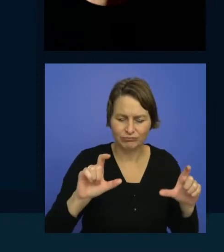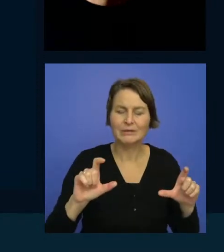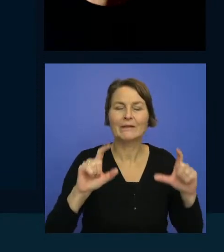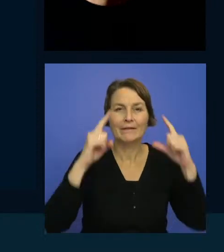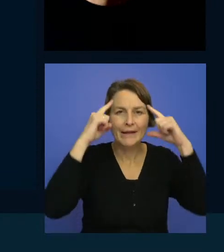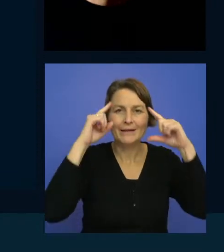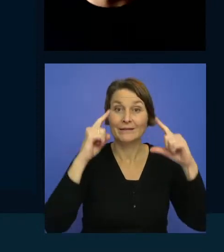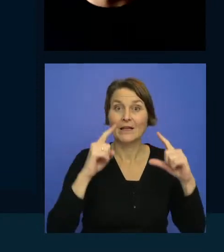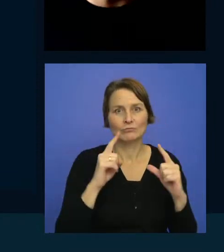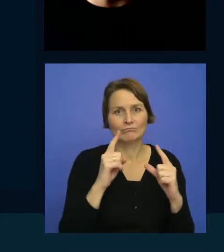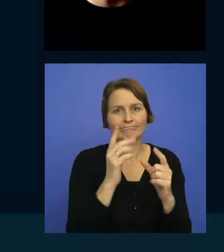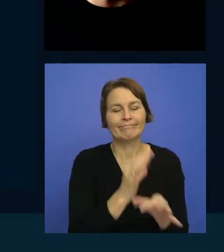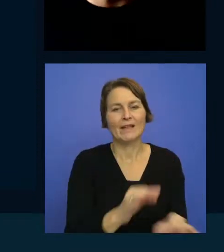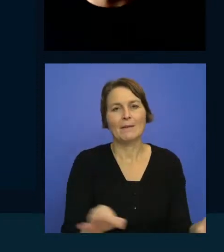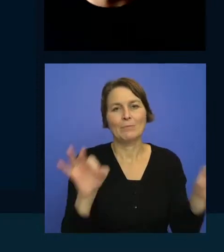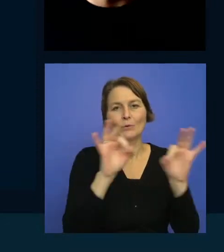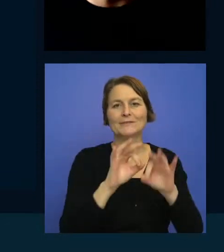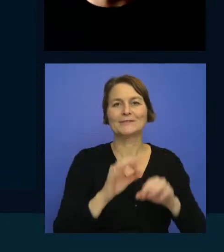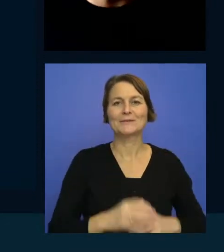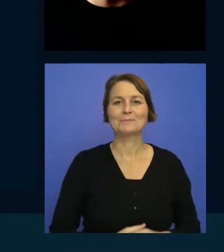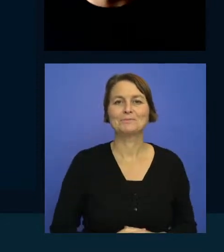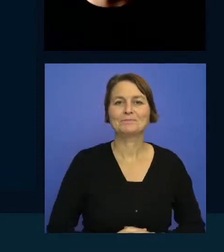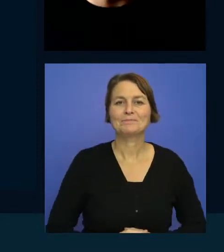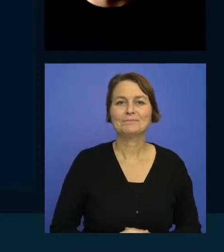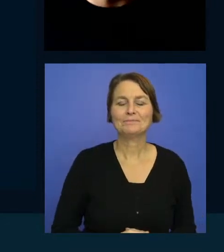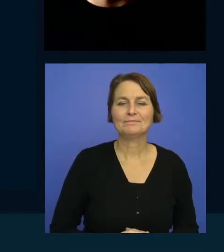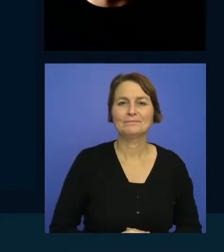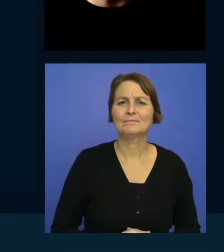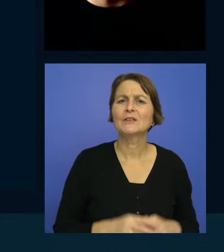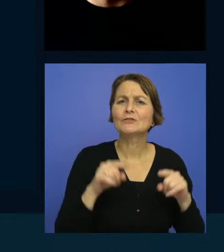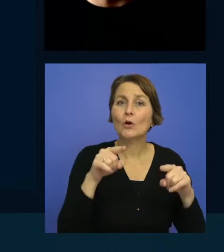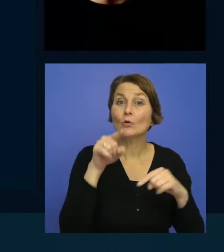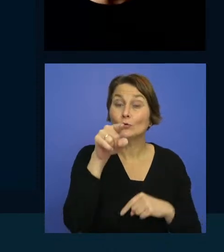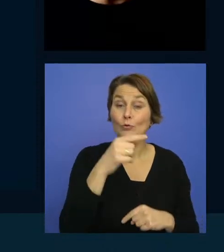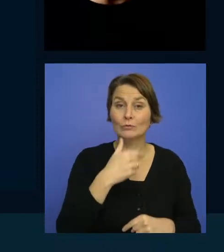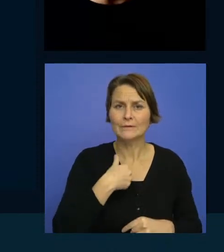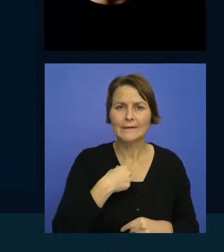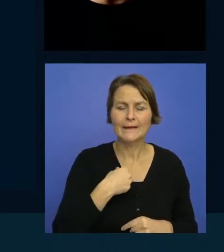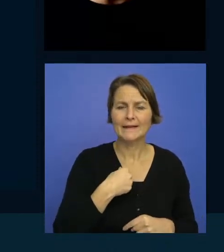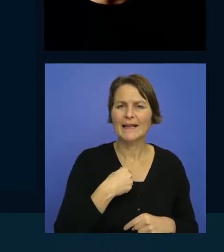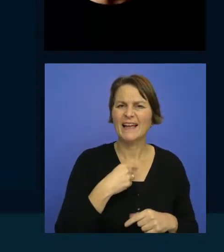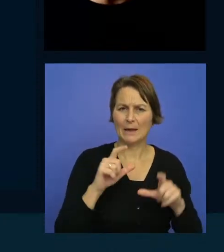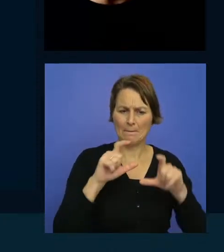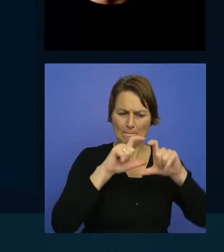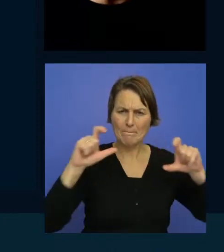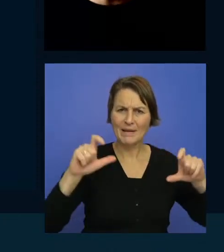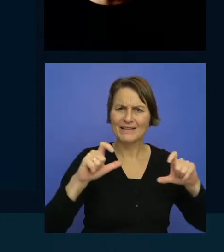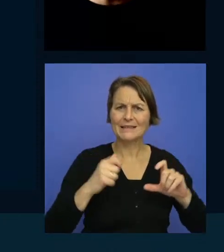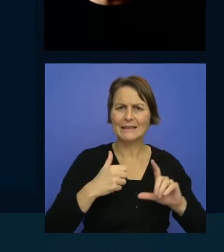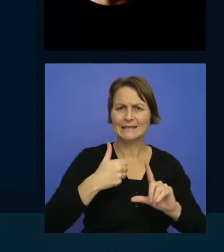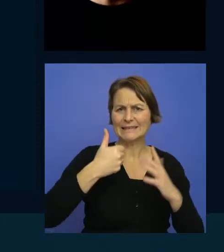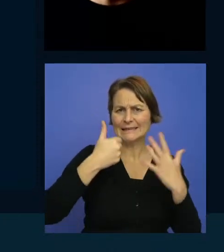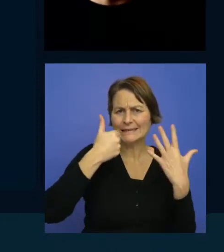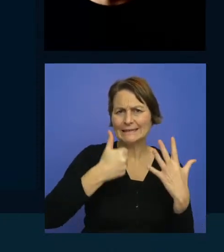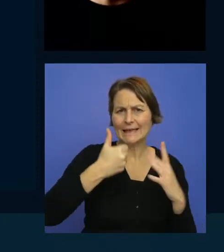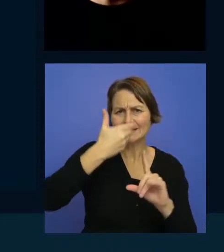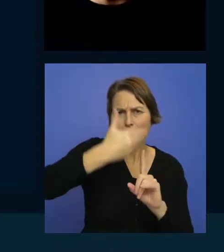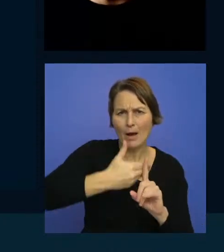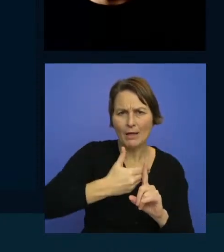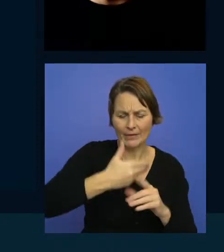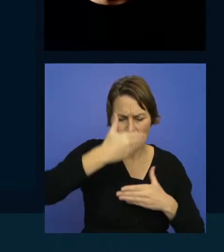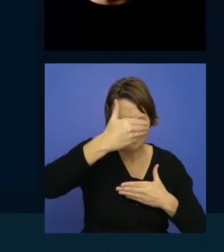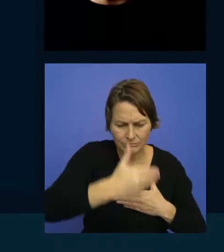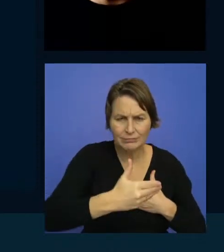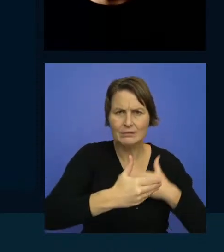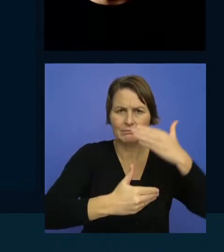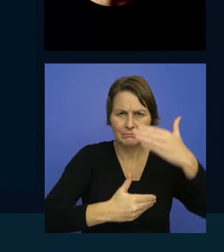at, if we go through the semester planning, where every 6 months we sort of, look at planning and